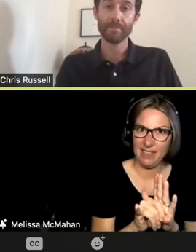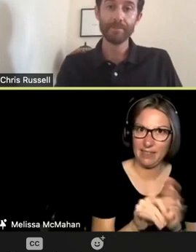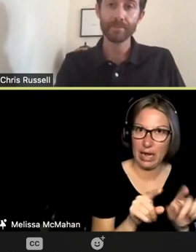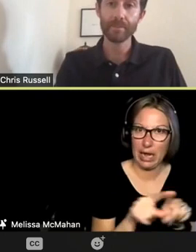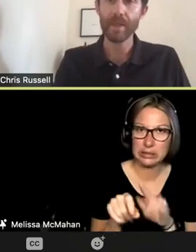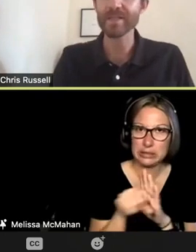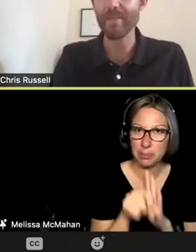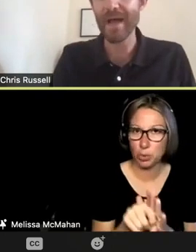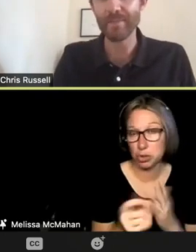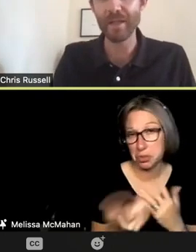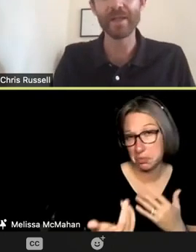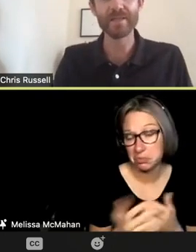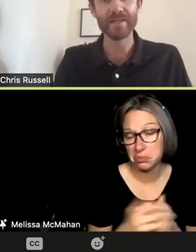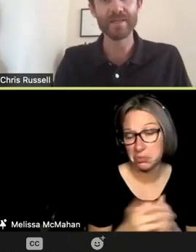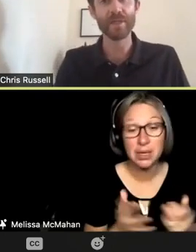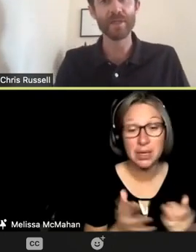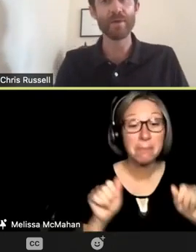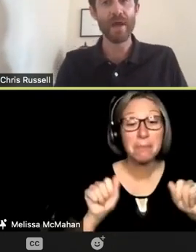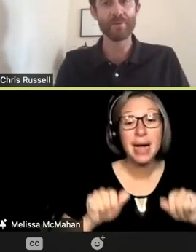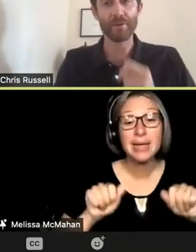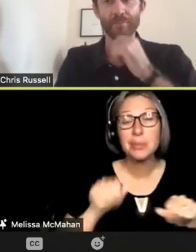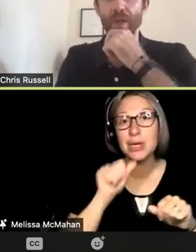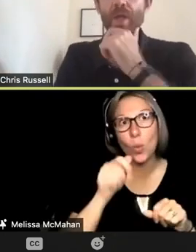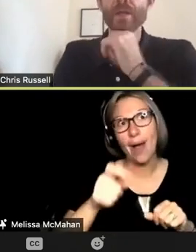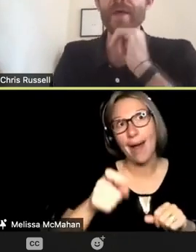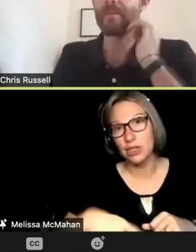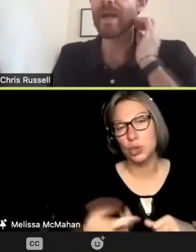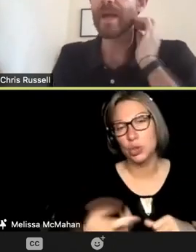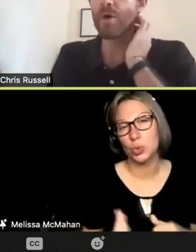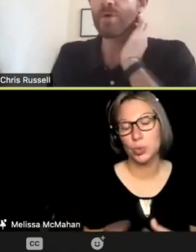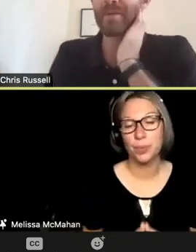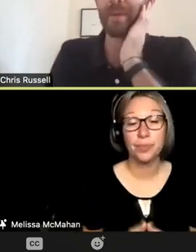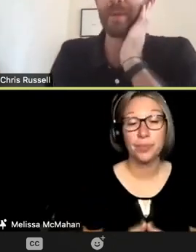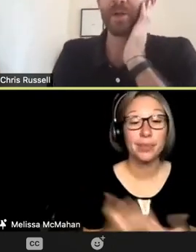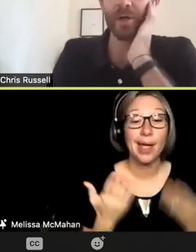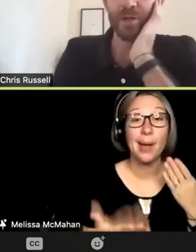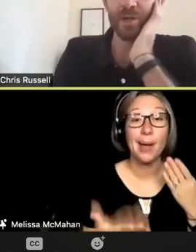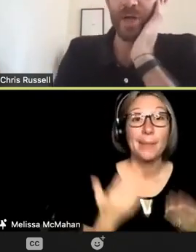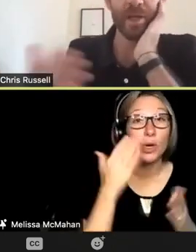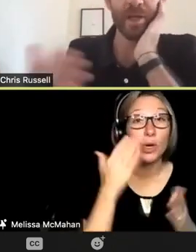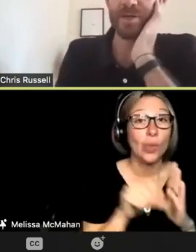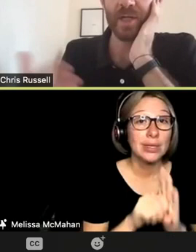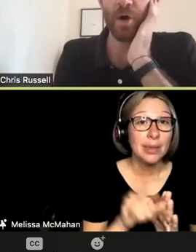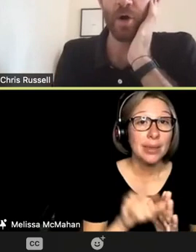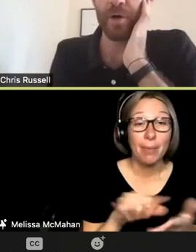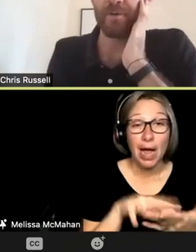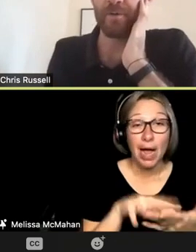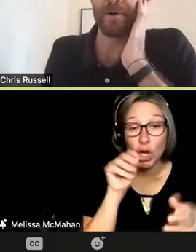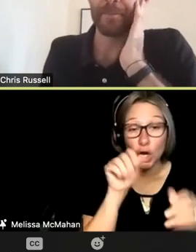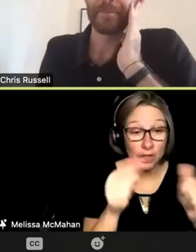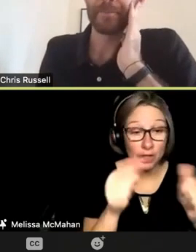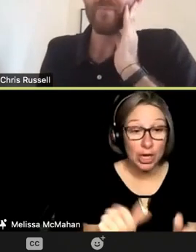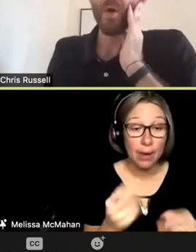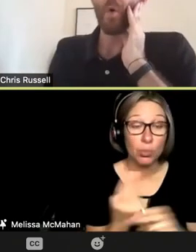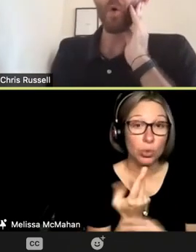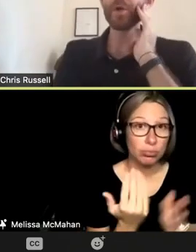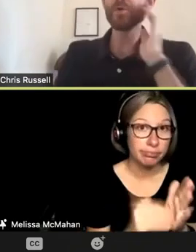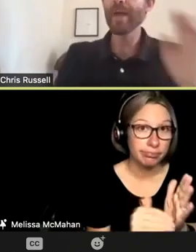basically. And it's a possibility. It's not something you have to do. Yeah, they might know the symbol by learning the shape by using it over and